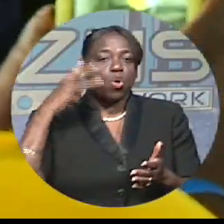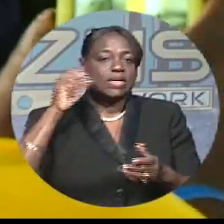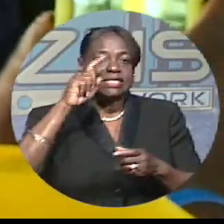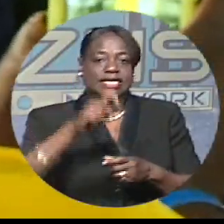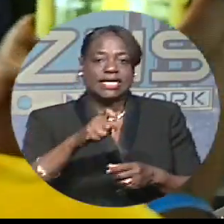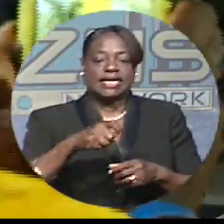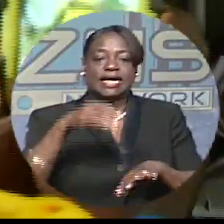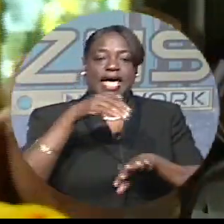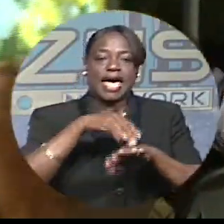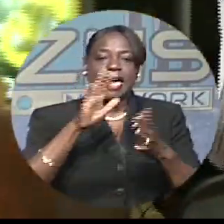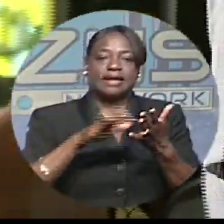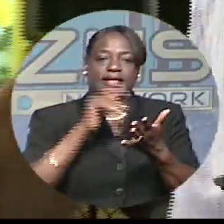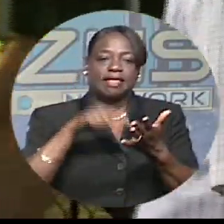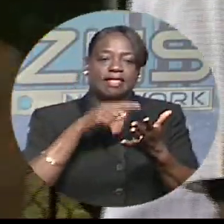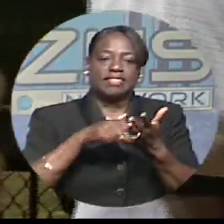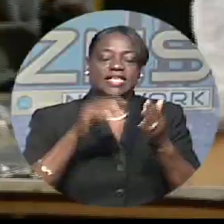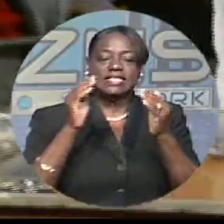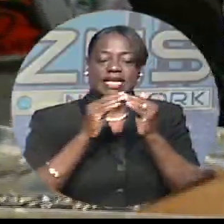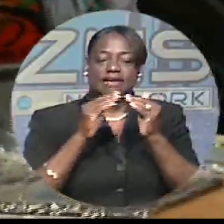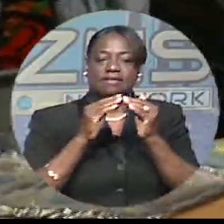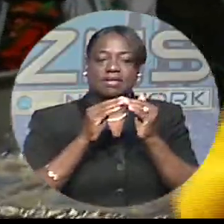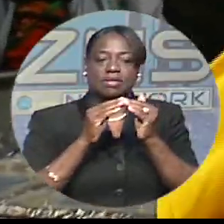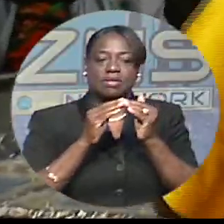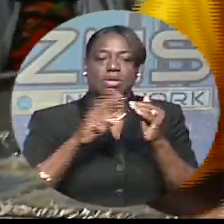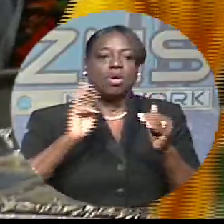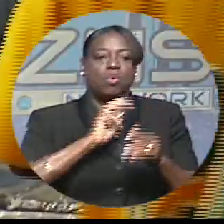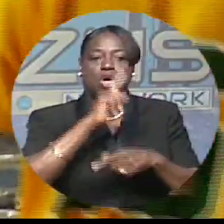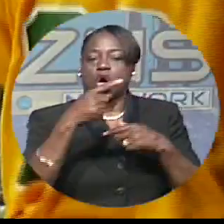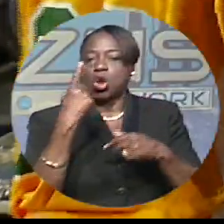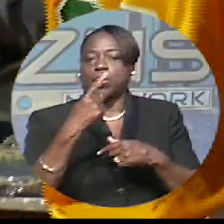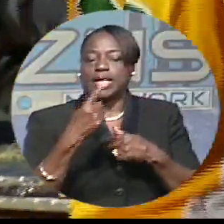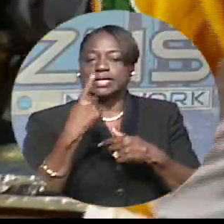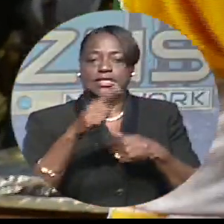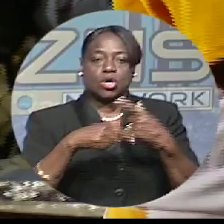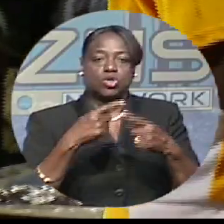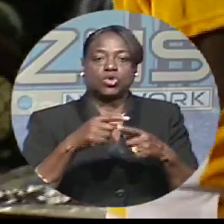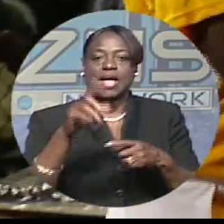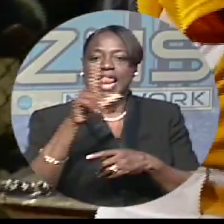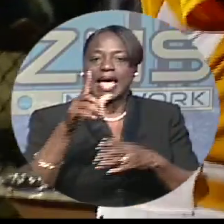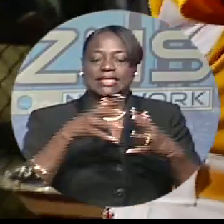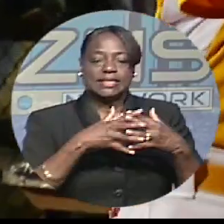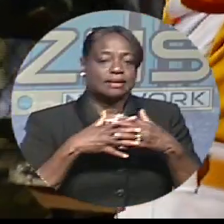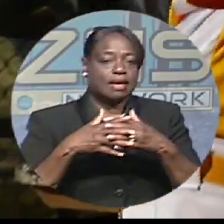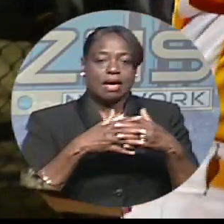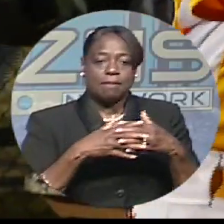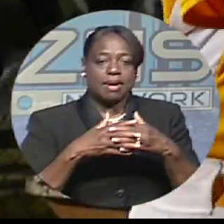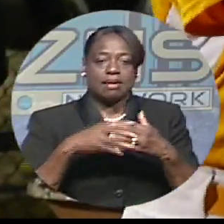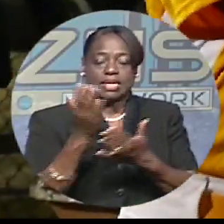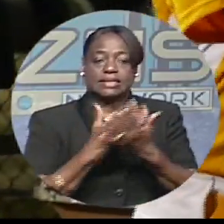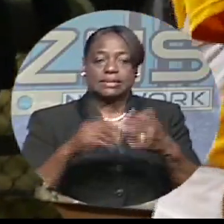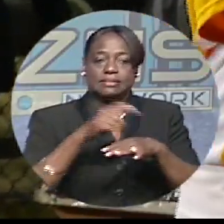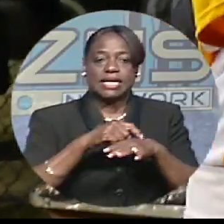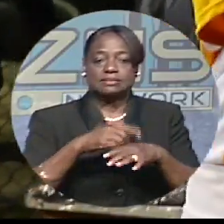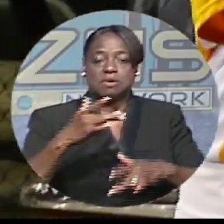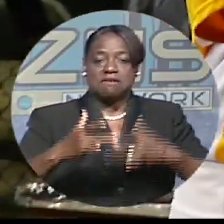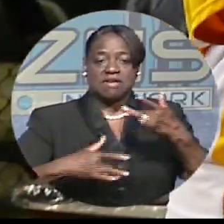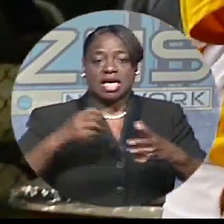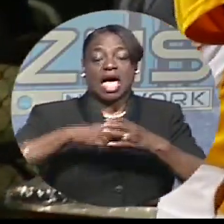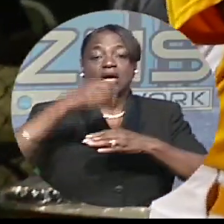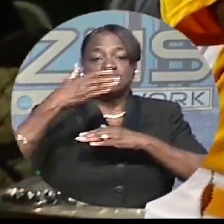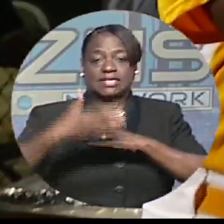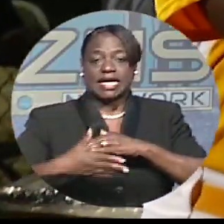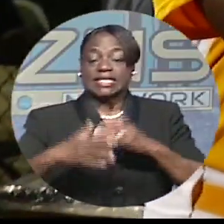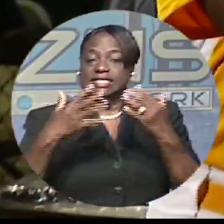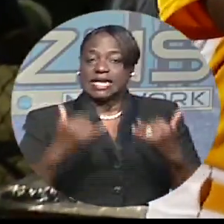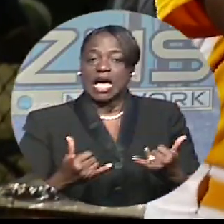level. We're so accustomed to going to Latin America to play, and sometimes we feel like outsiders. Now